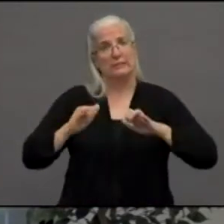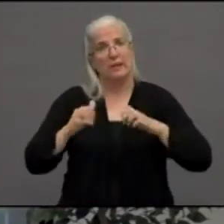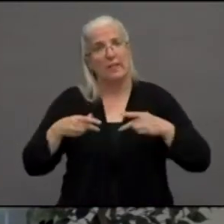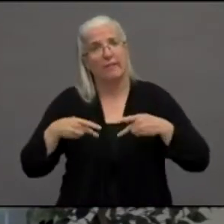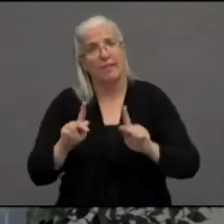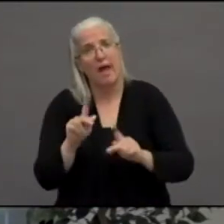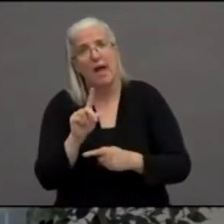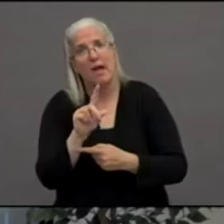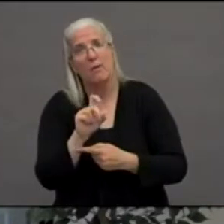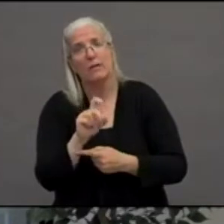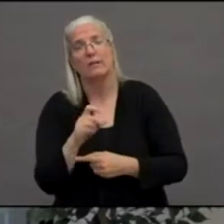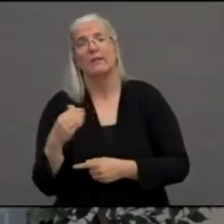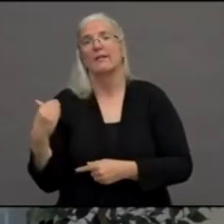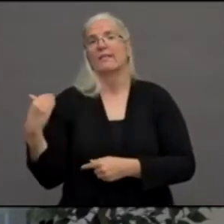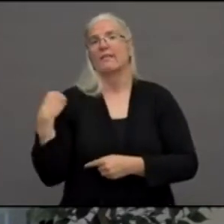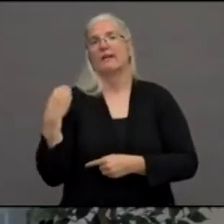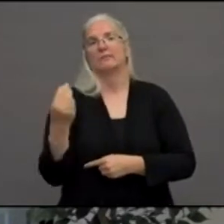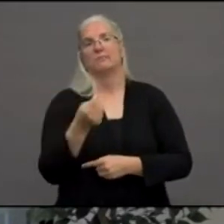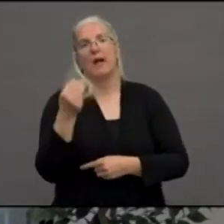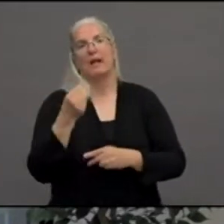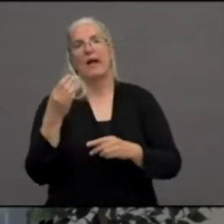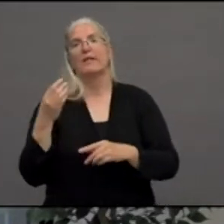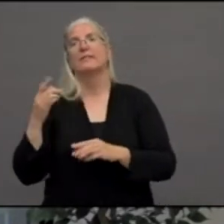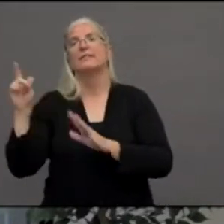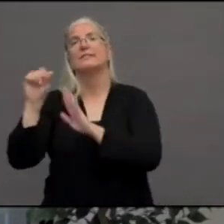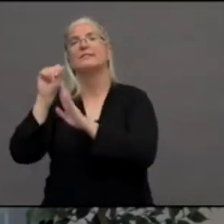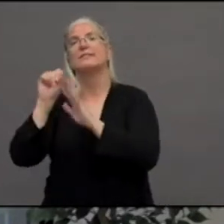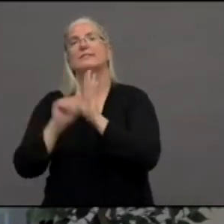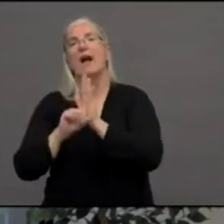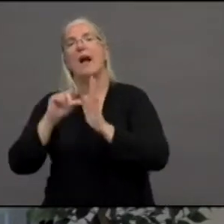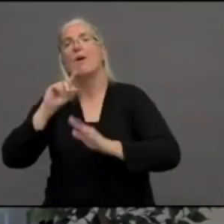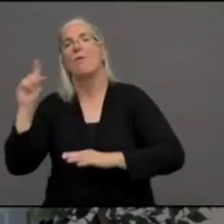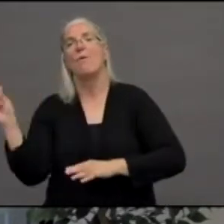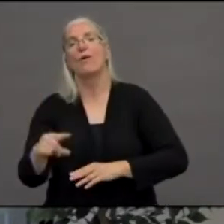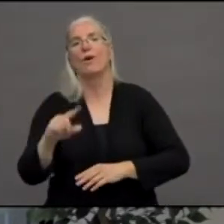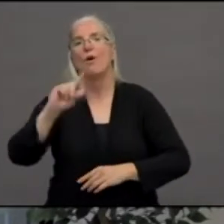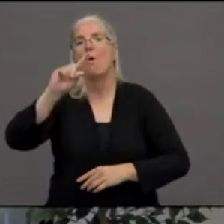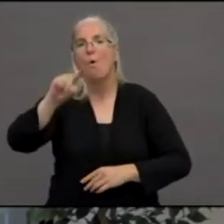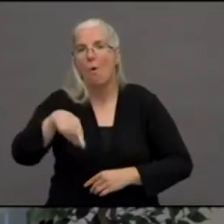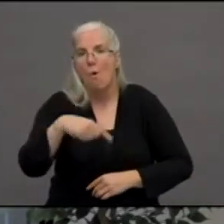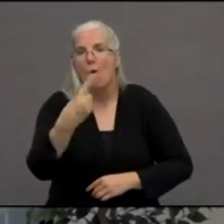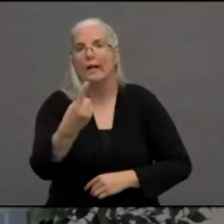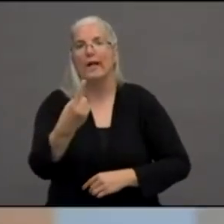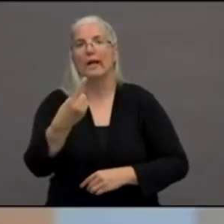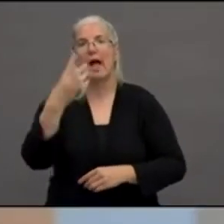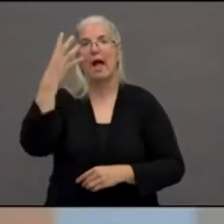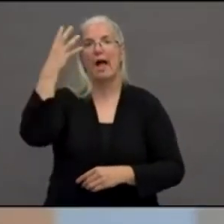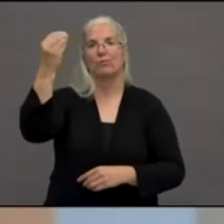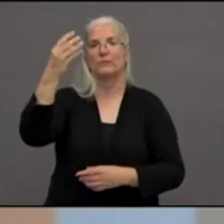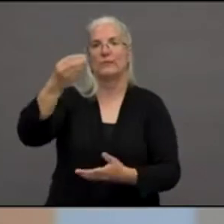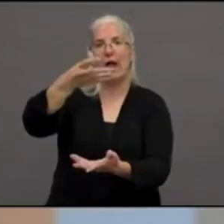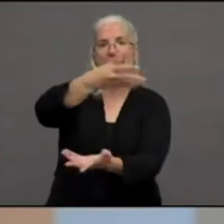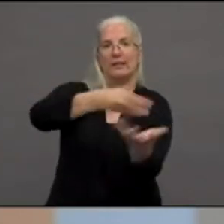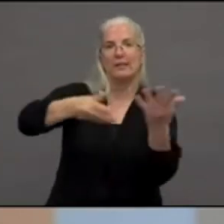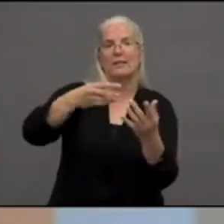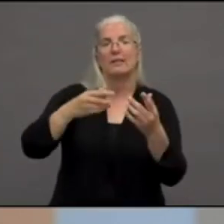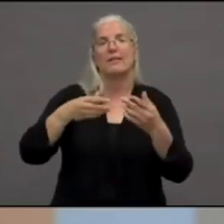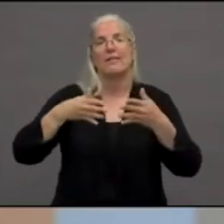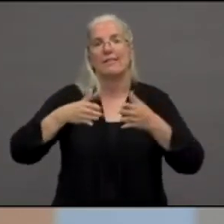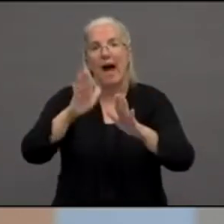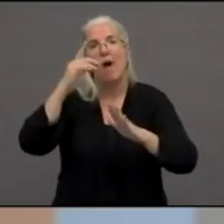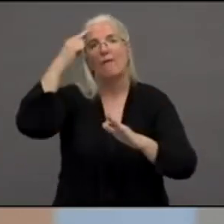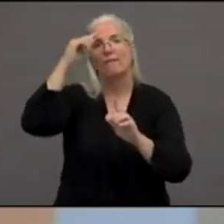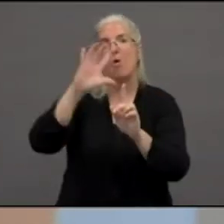the only outdoor gatherings that would be currently allowed are those for cultural or religious ceremonies or for